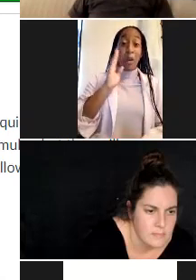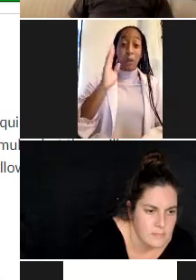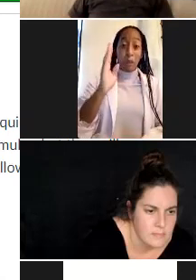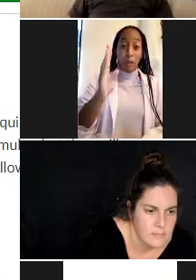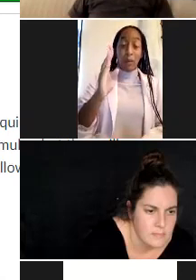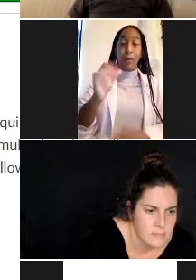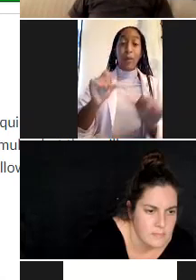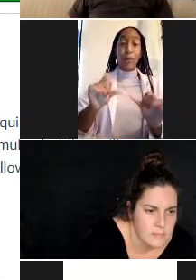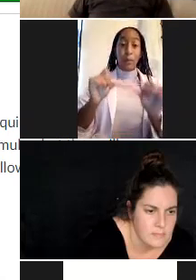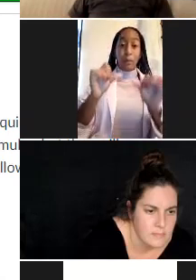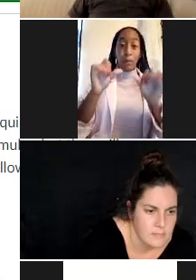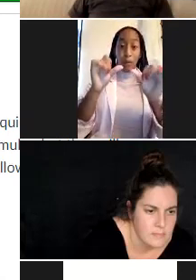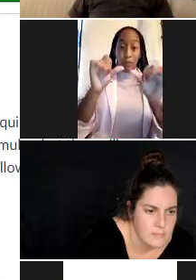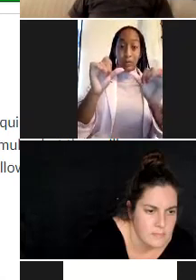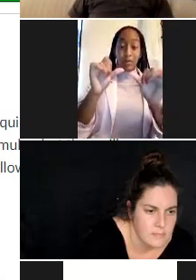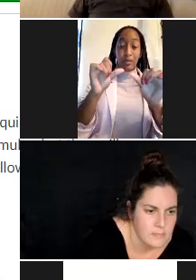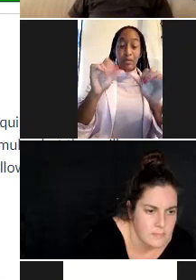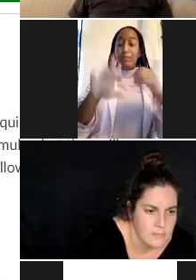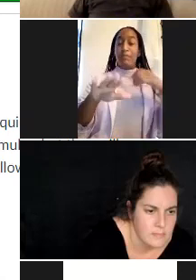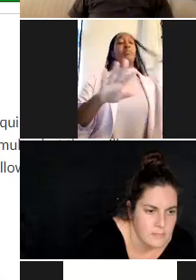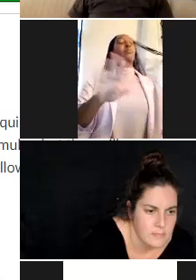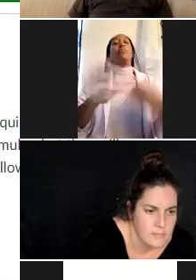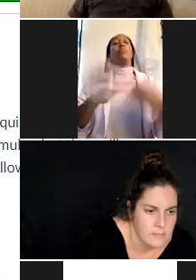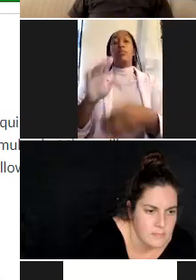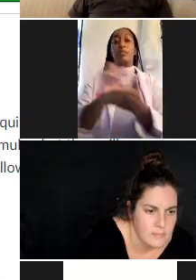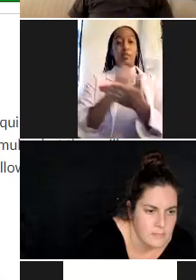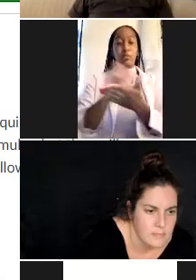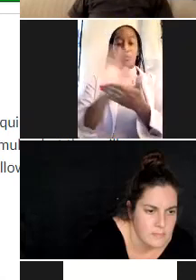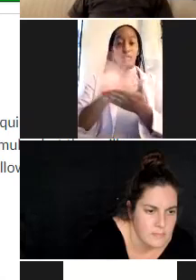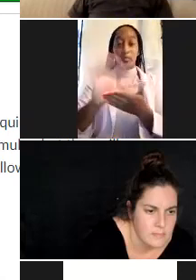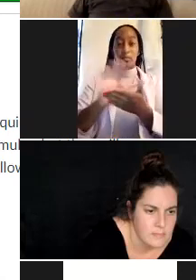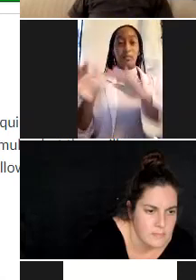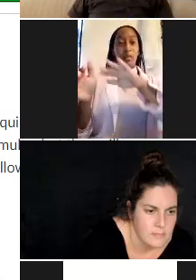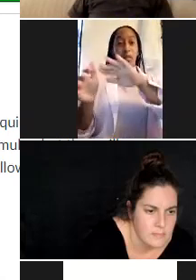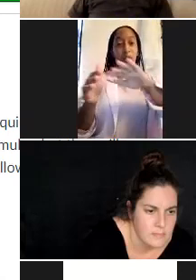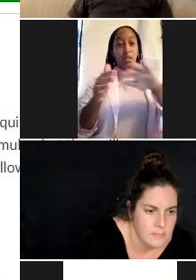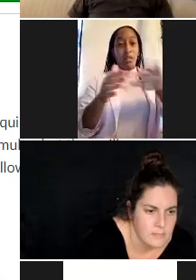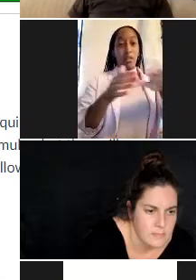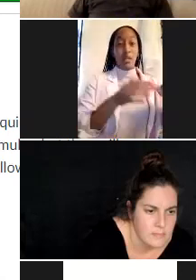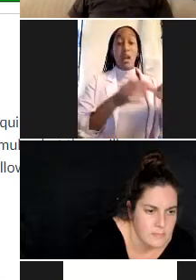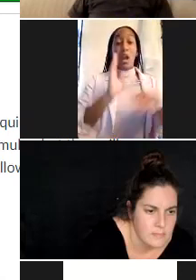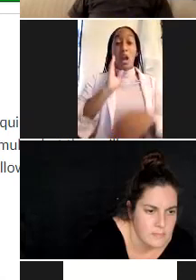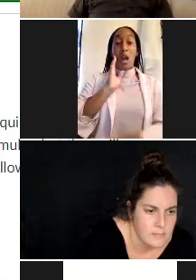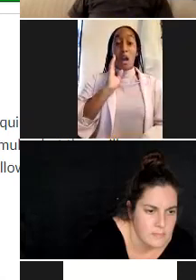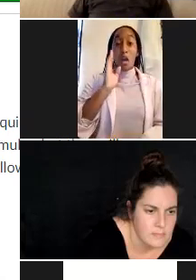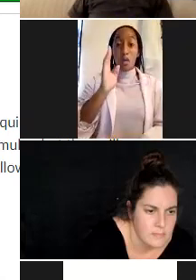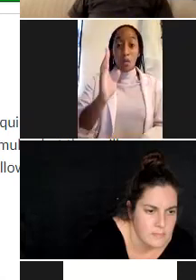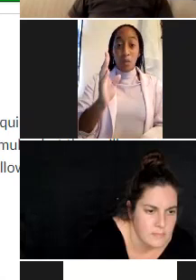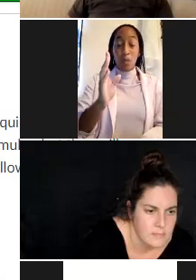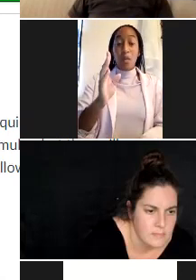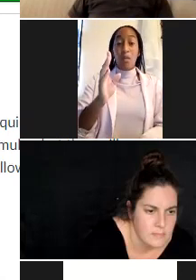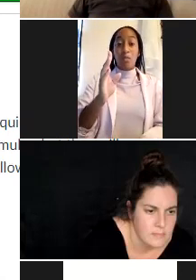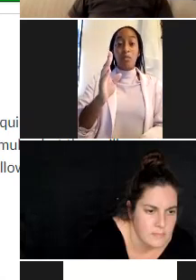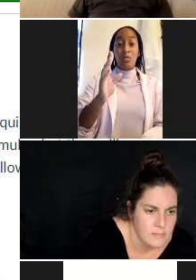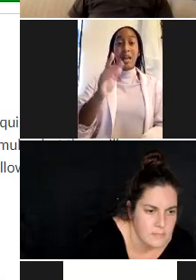And examples are listed here, like a doctor's excuse, obituary, judge's order. If you get called out on a